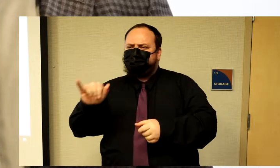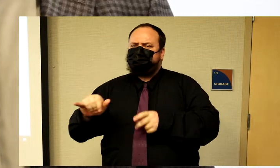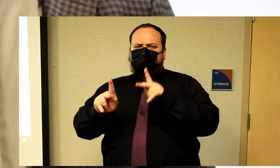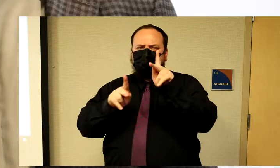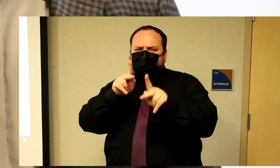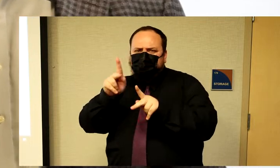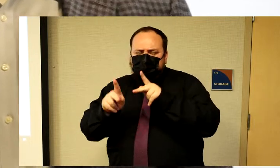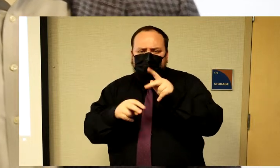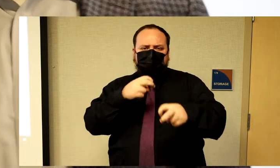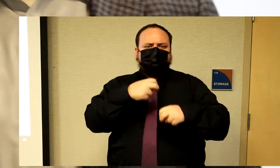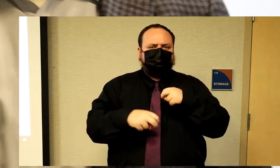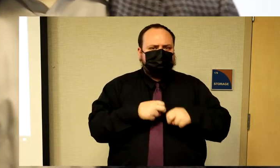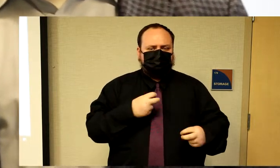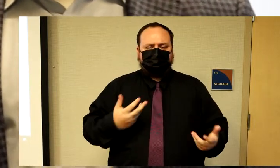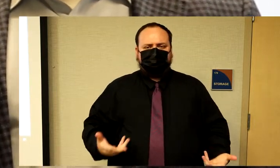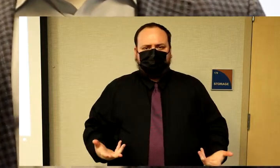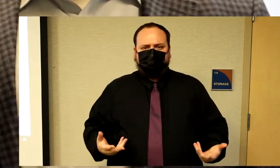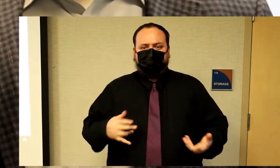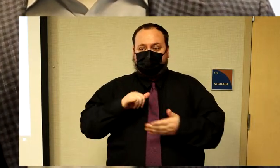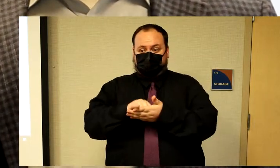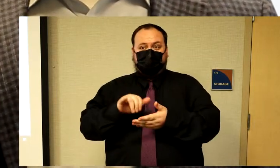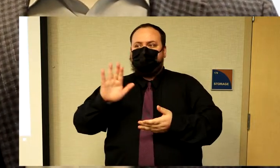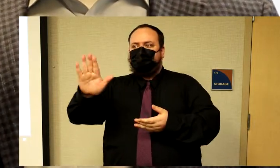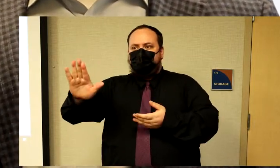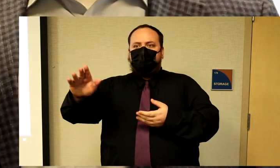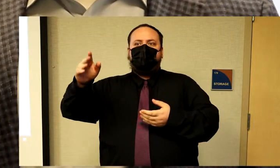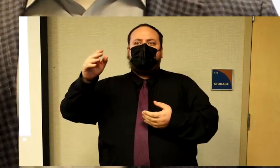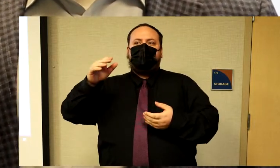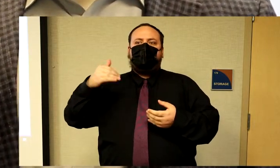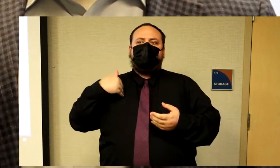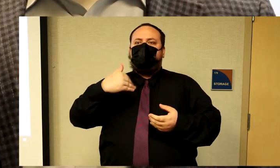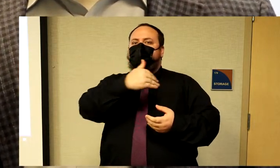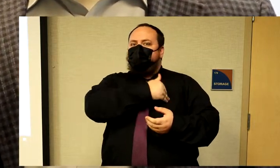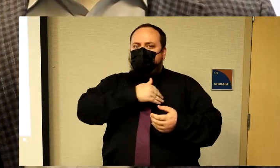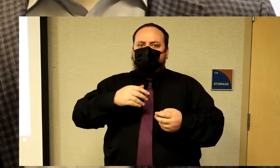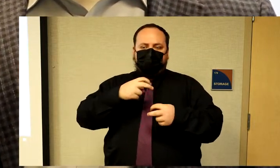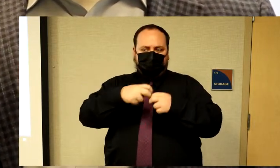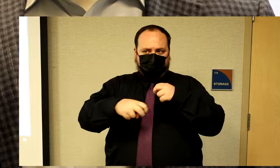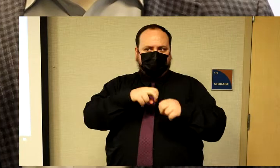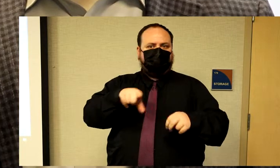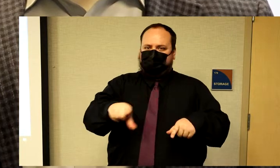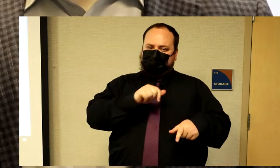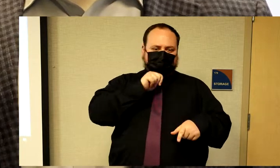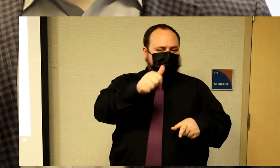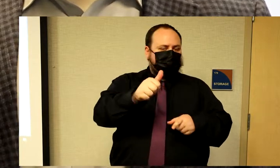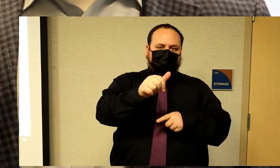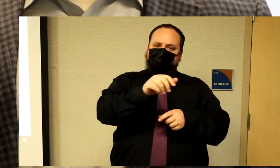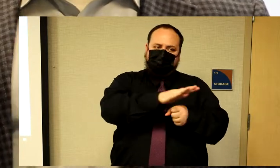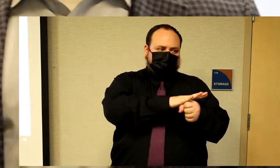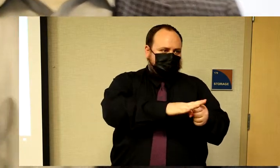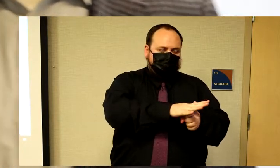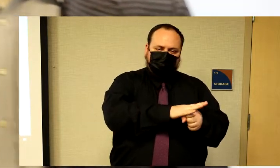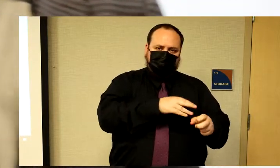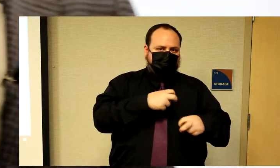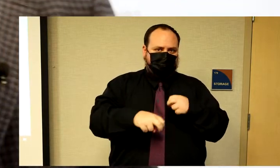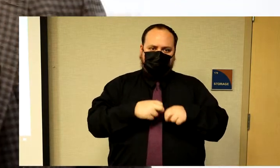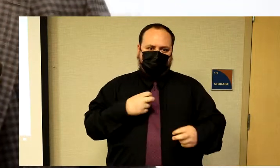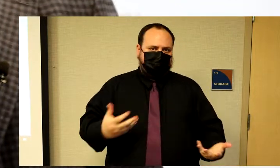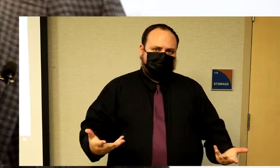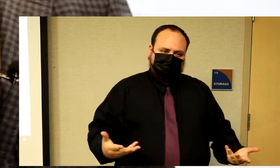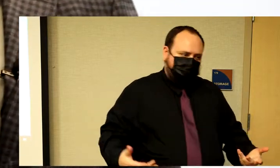but that's not a redistricting issue. I view that as a board governance issue in terms of how you handle those constituent affairs. More like a